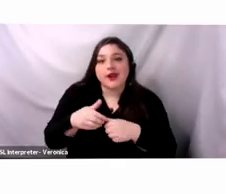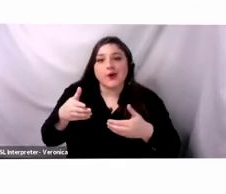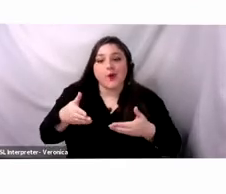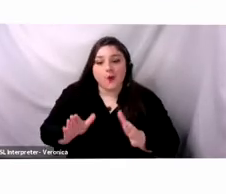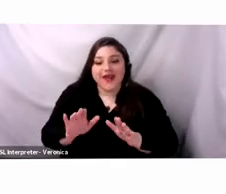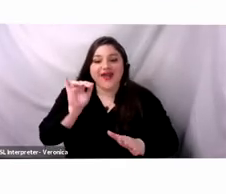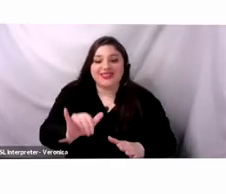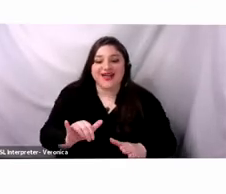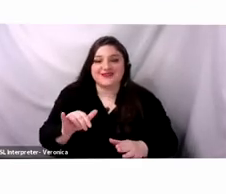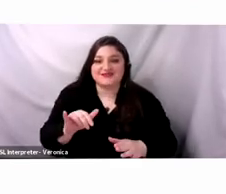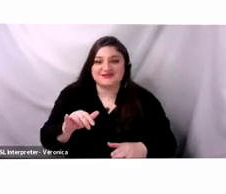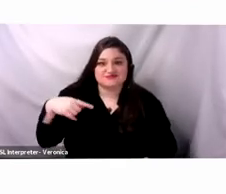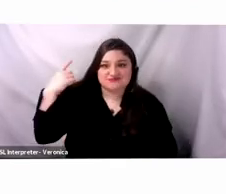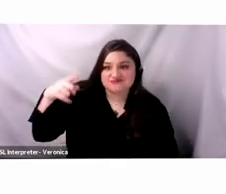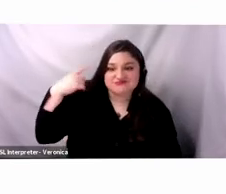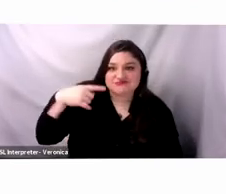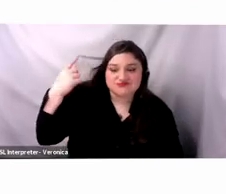insane.